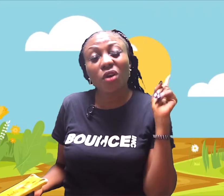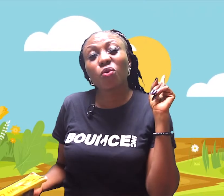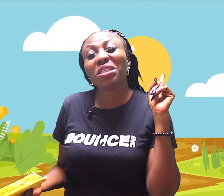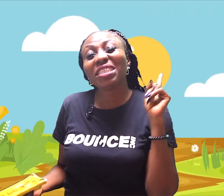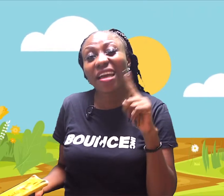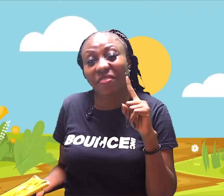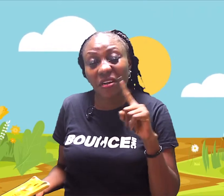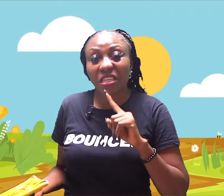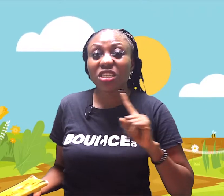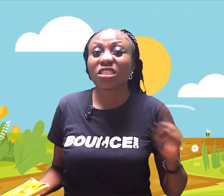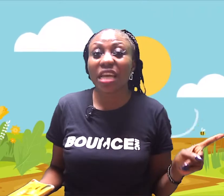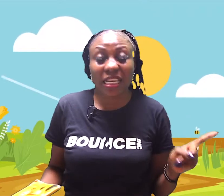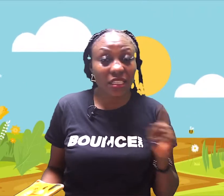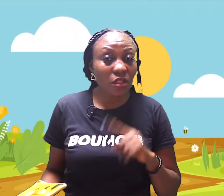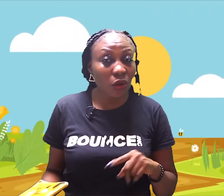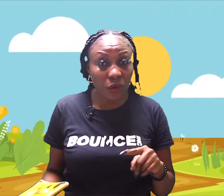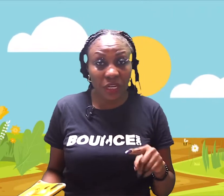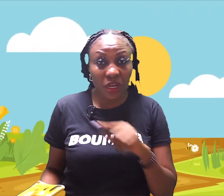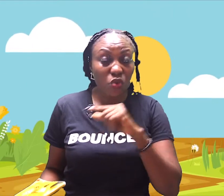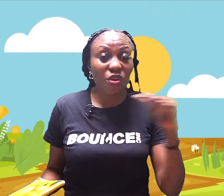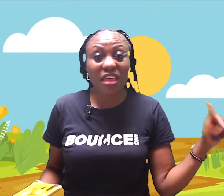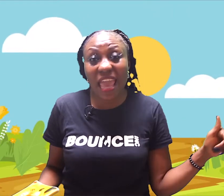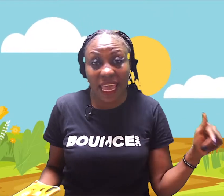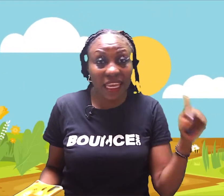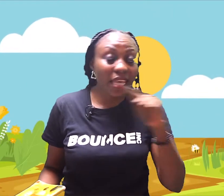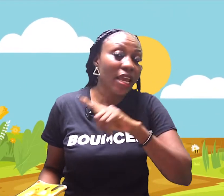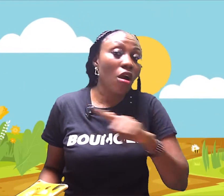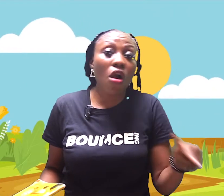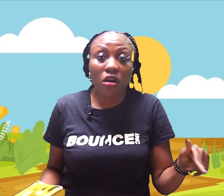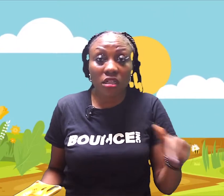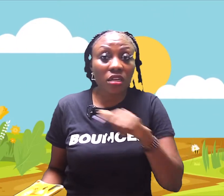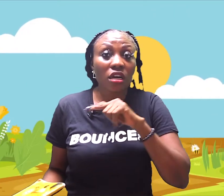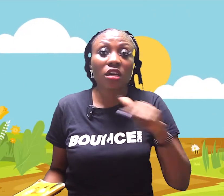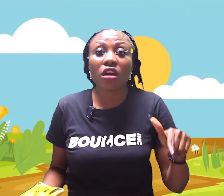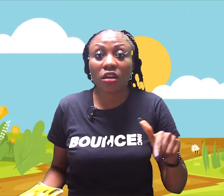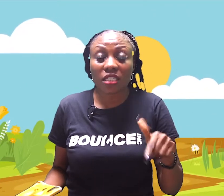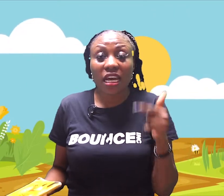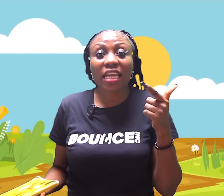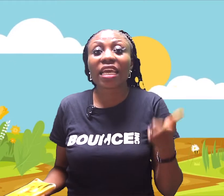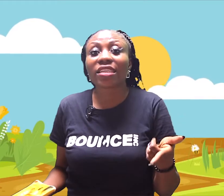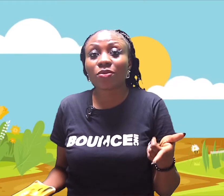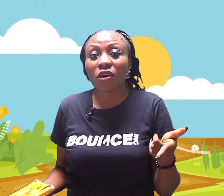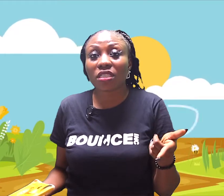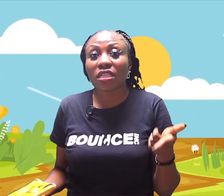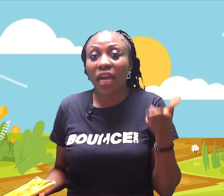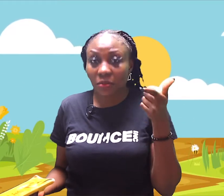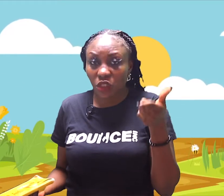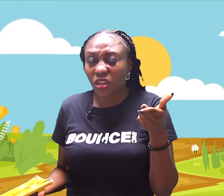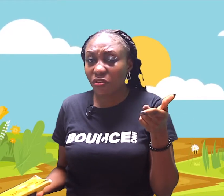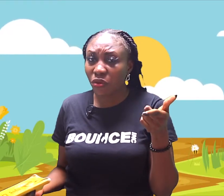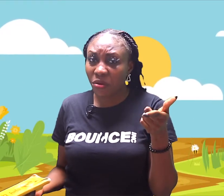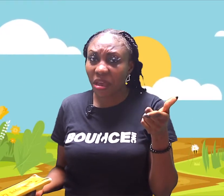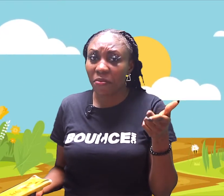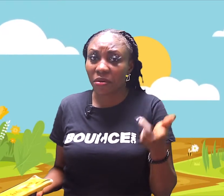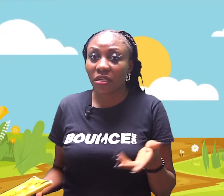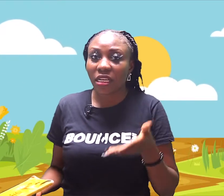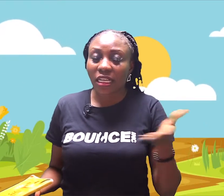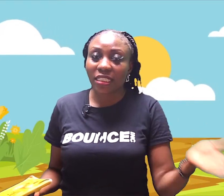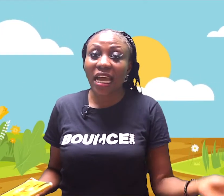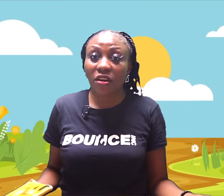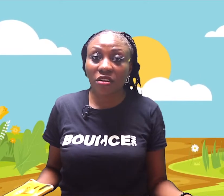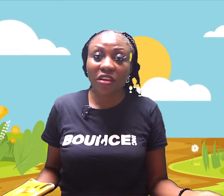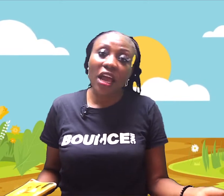God would never share His glory with any other god. And guess what? I'm sure if you